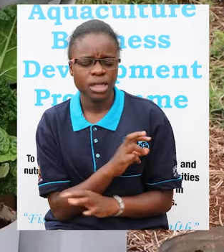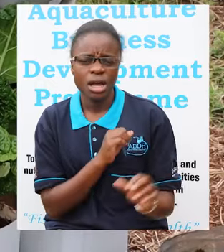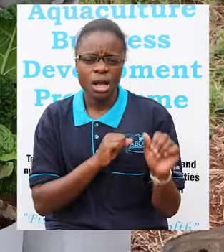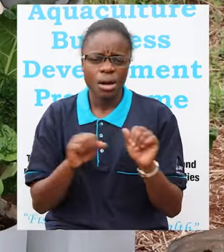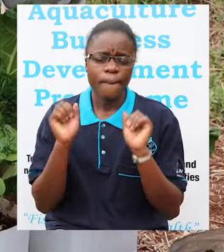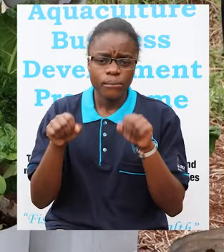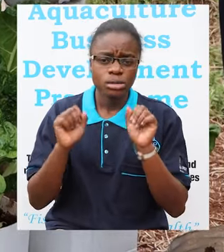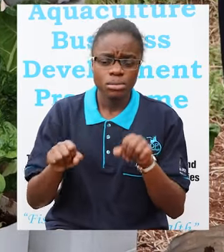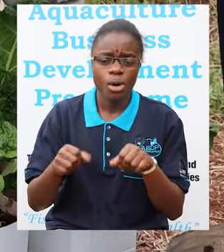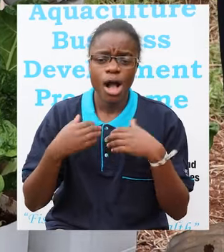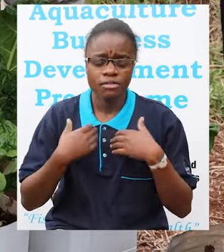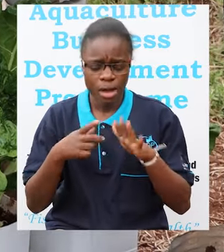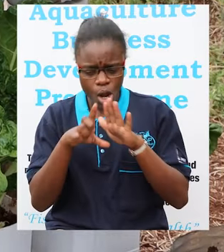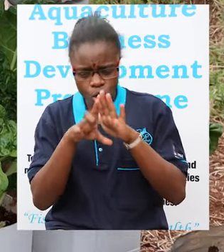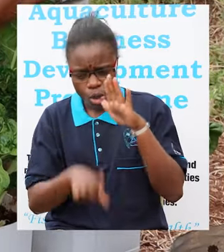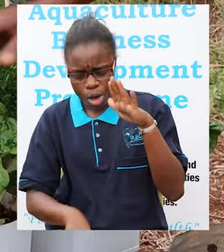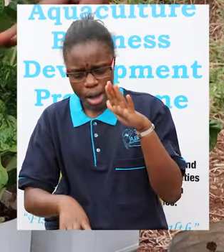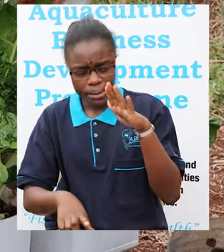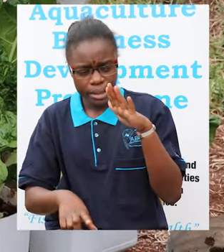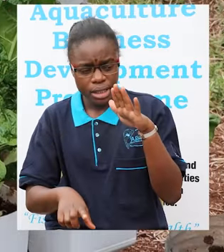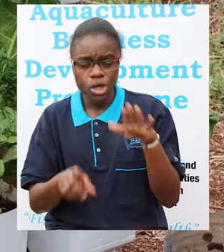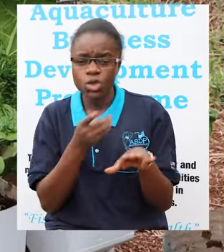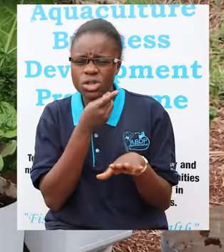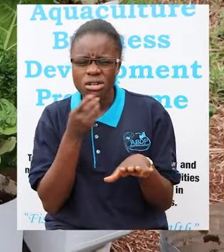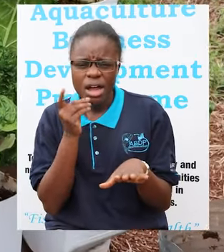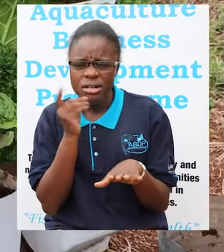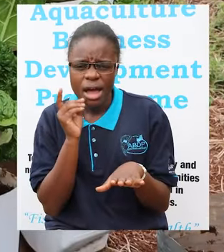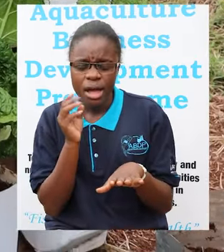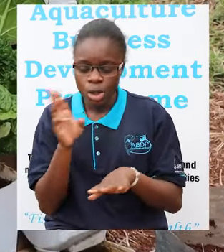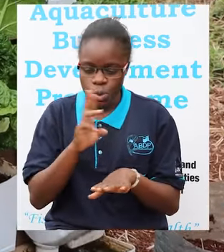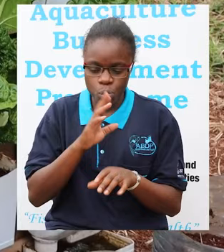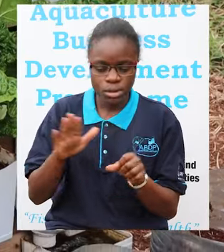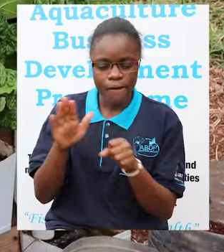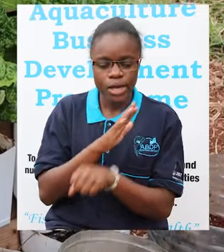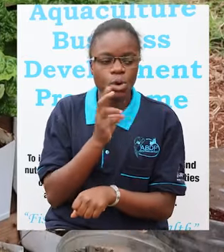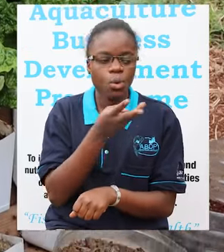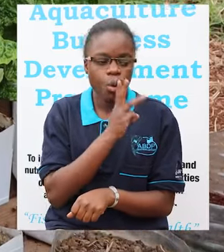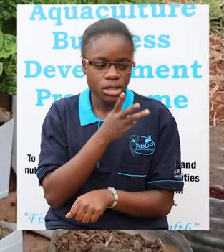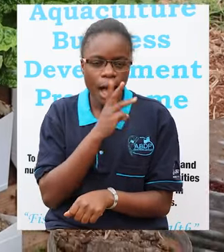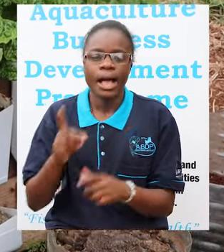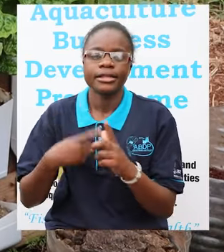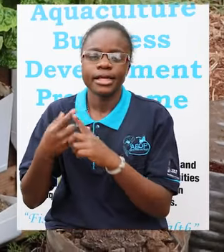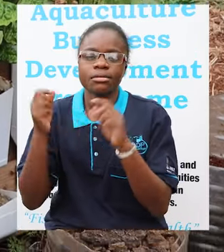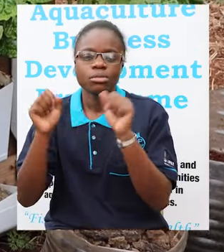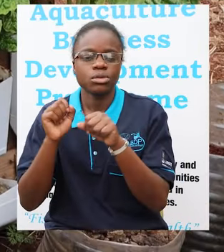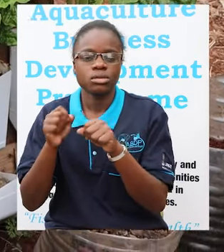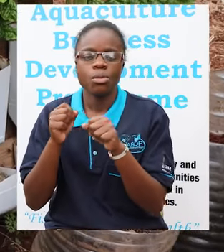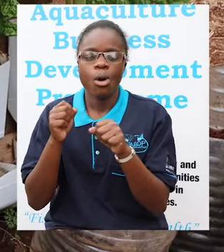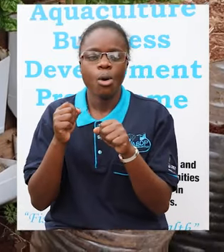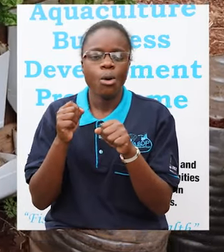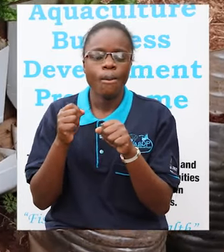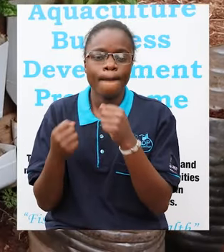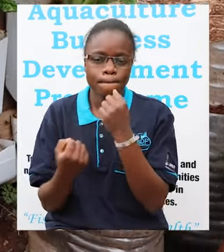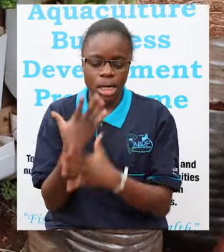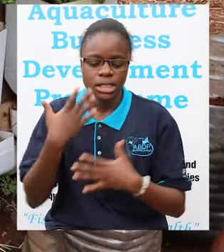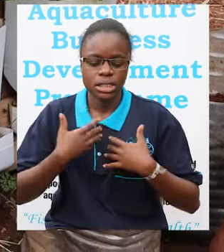just check the lower part, like this dry one now, you fill it, and you get your plants watered. It's also